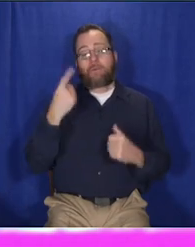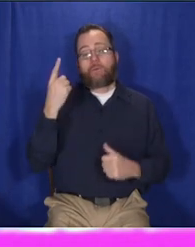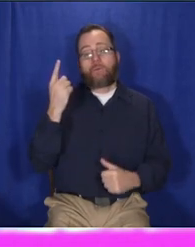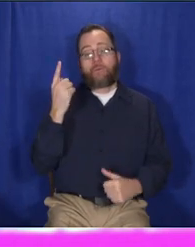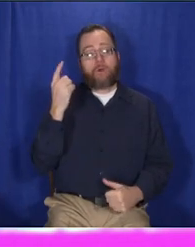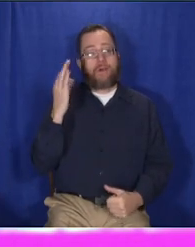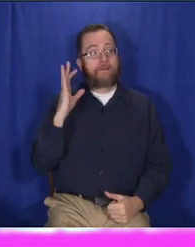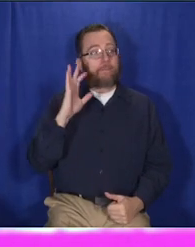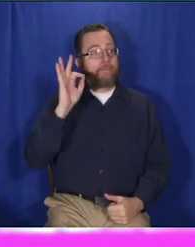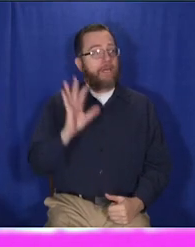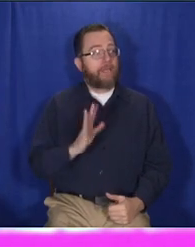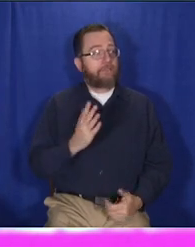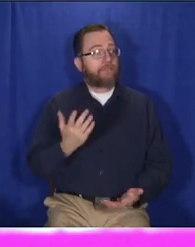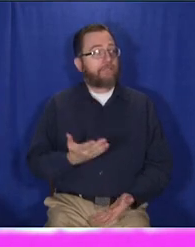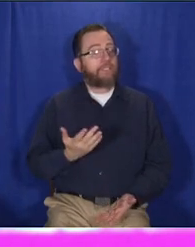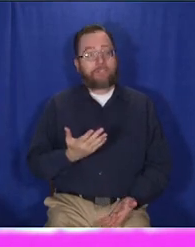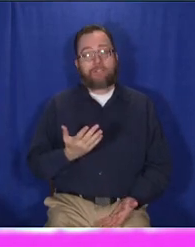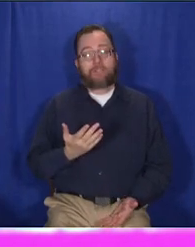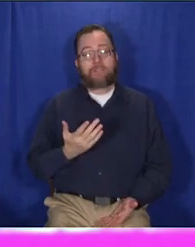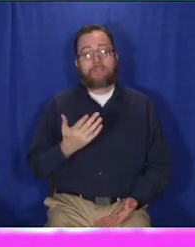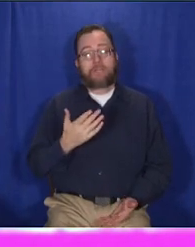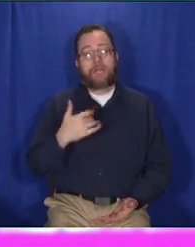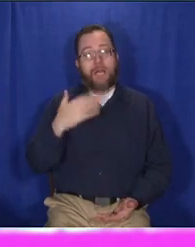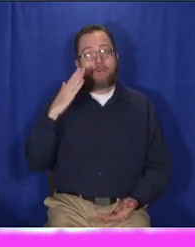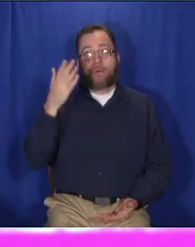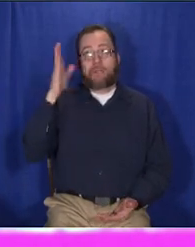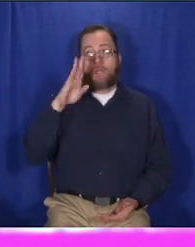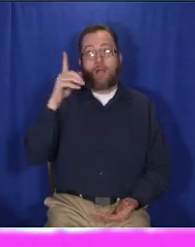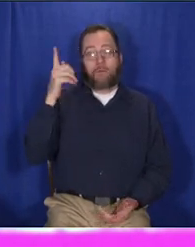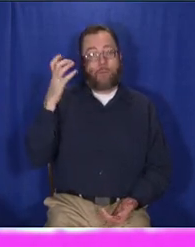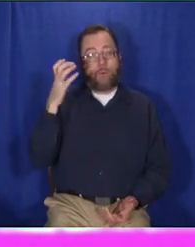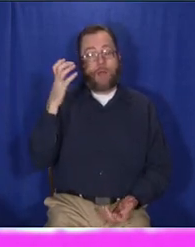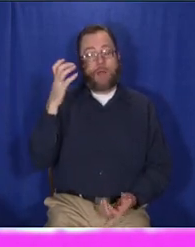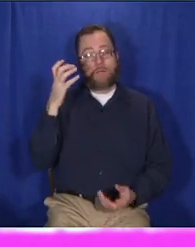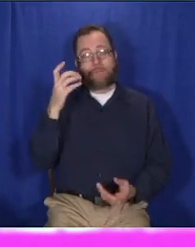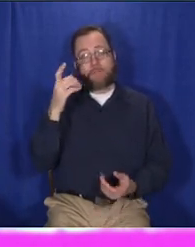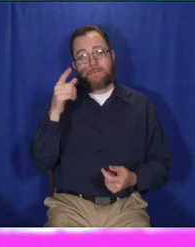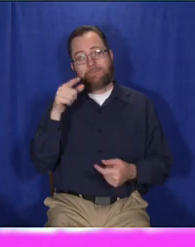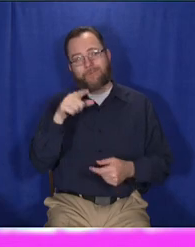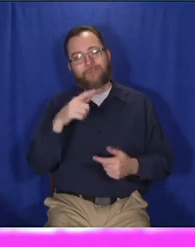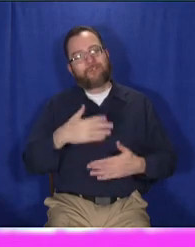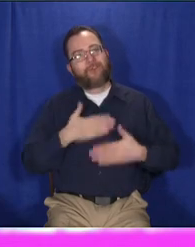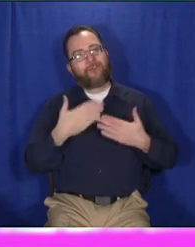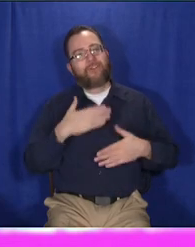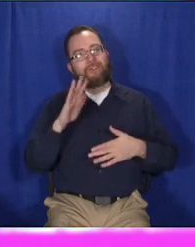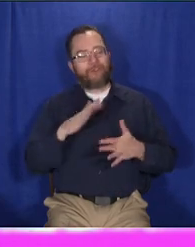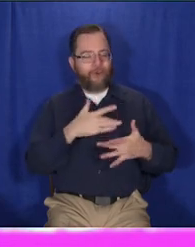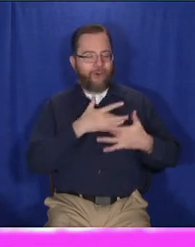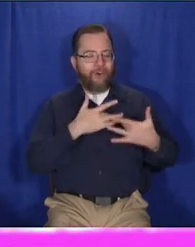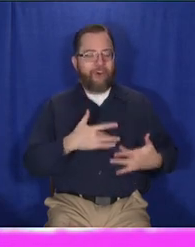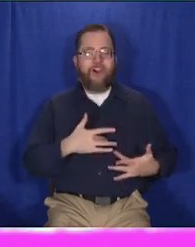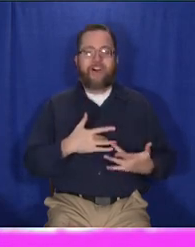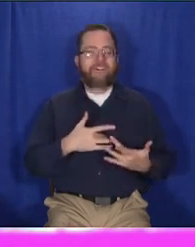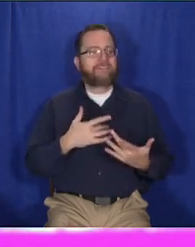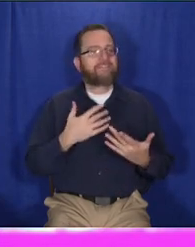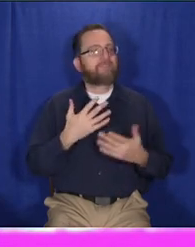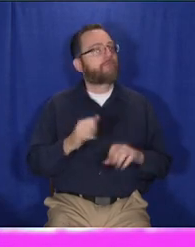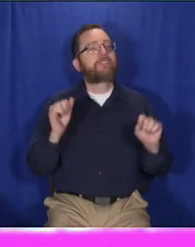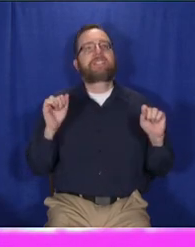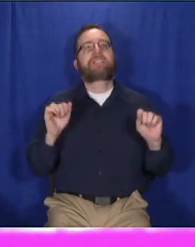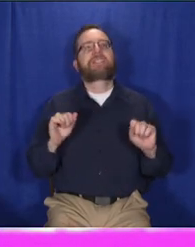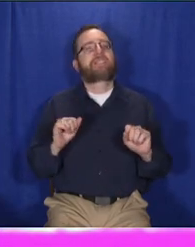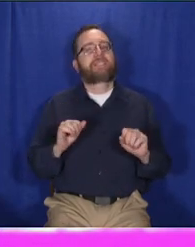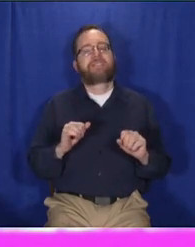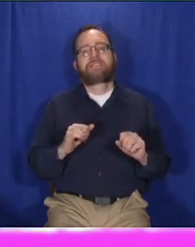God himself wants you to experience the deeper joy of allowing your heart to be set free from just giving yourself